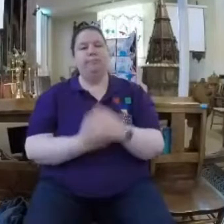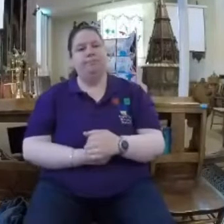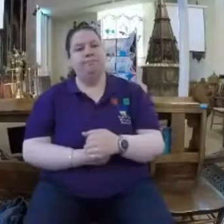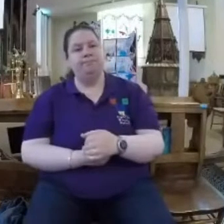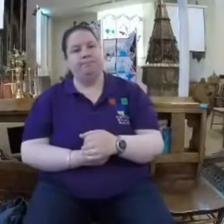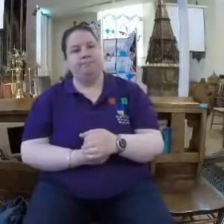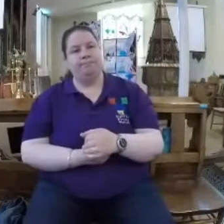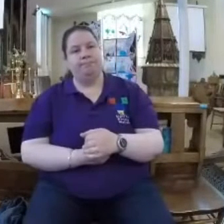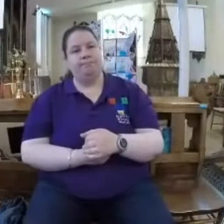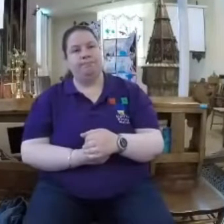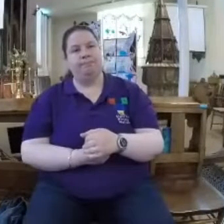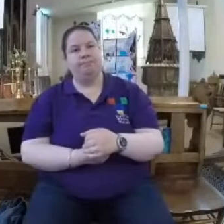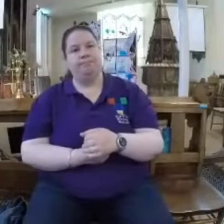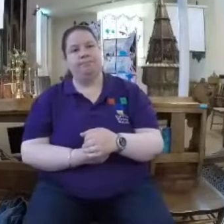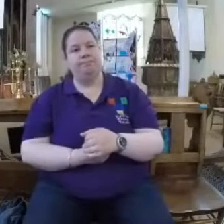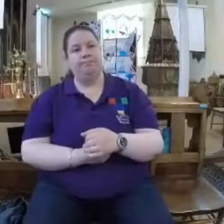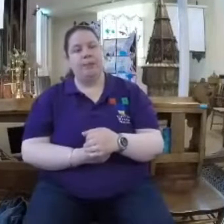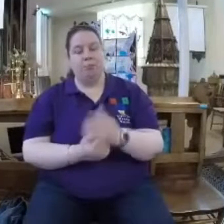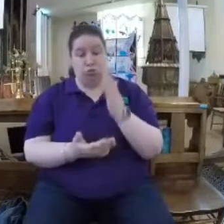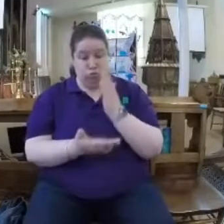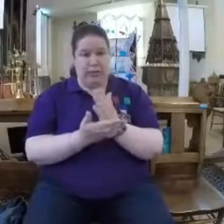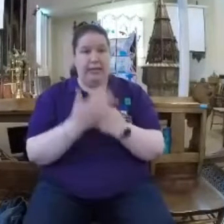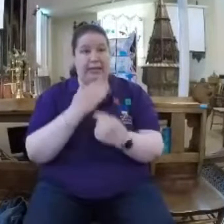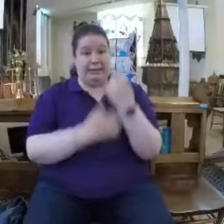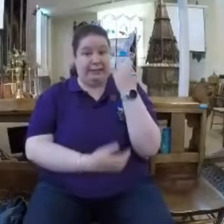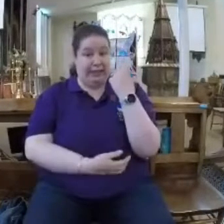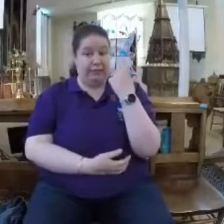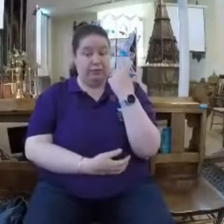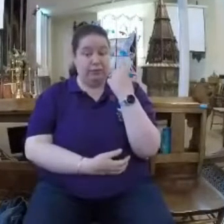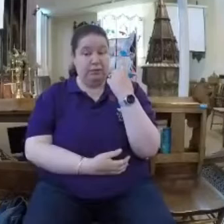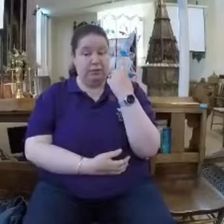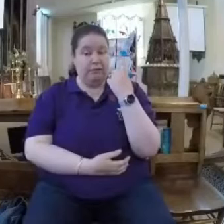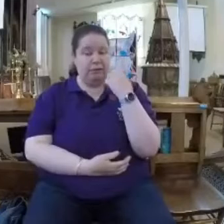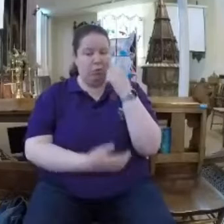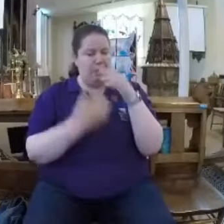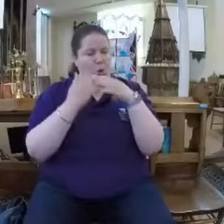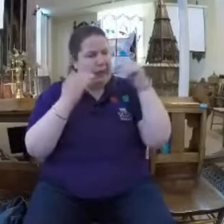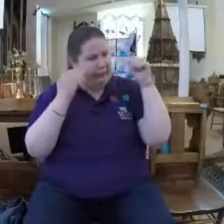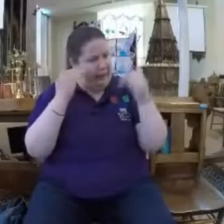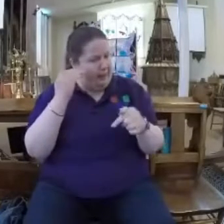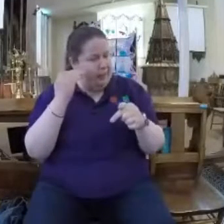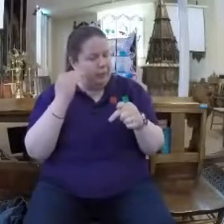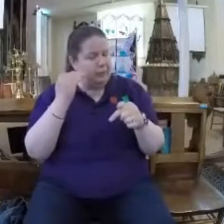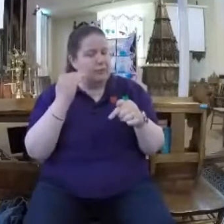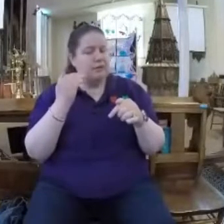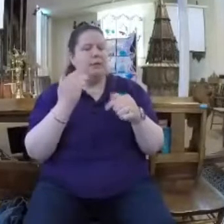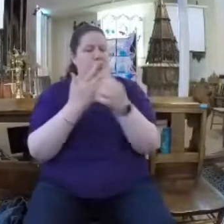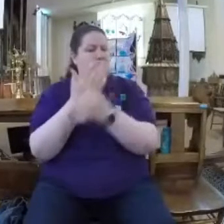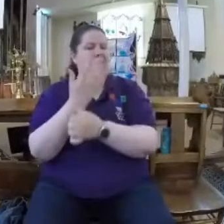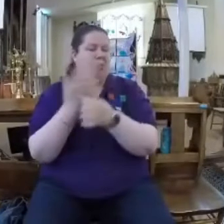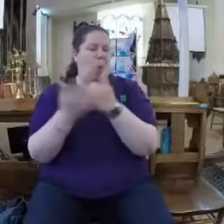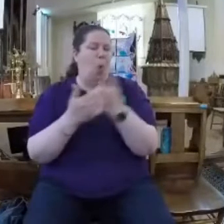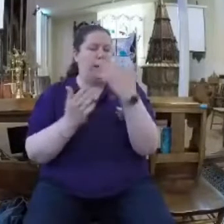But to really grasp the importance of this moment, I think that we need to dig a little bit deeper, as is always the case with the Bible. We need